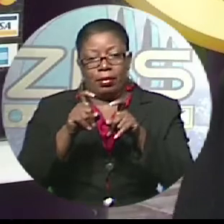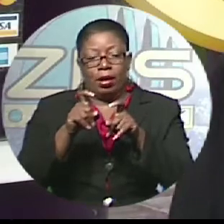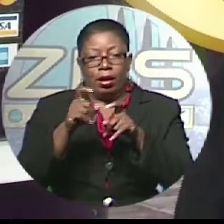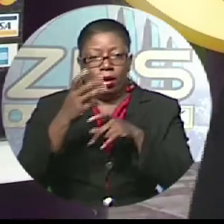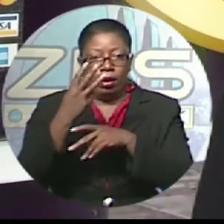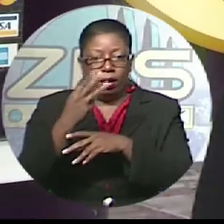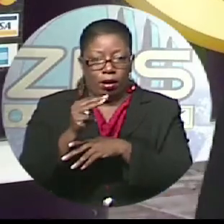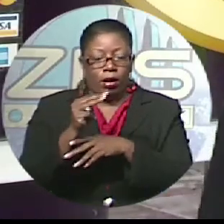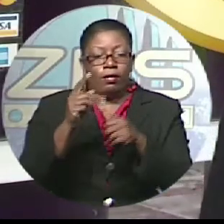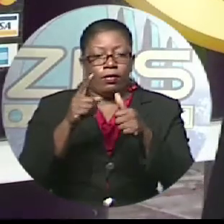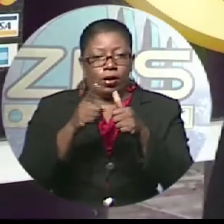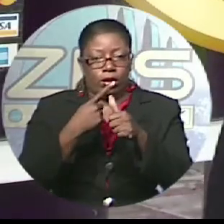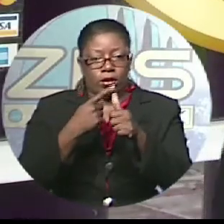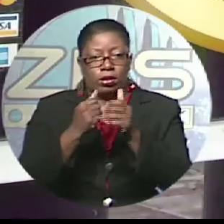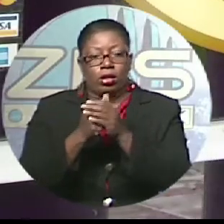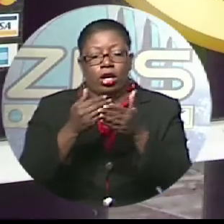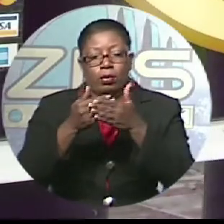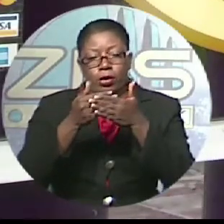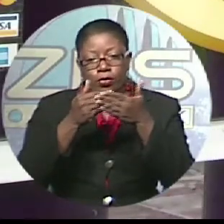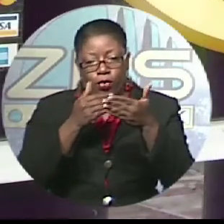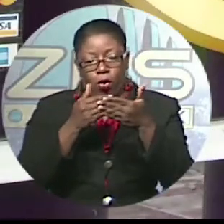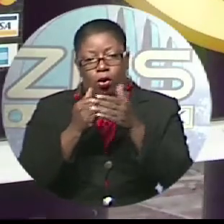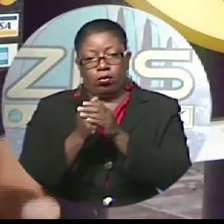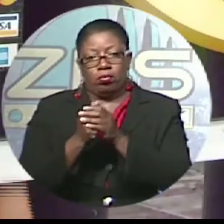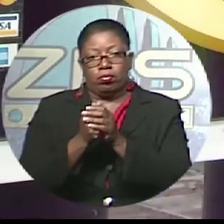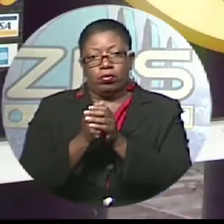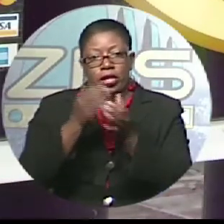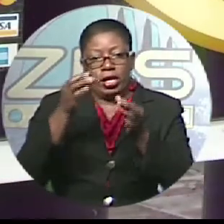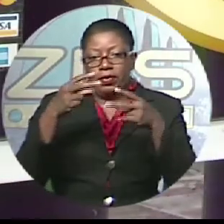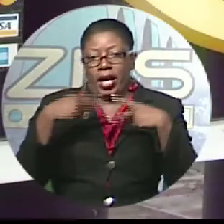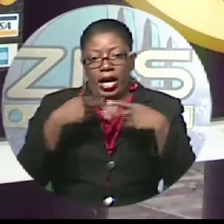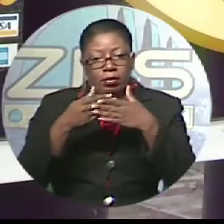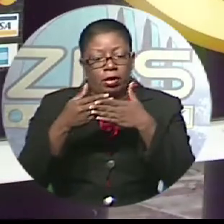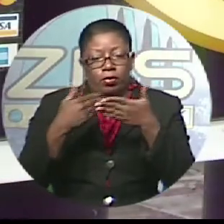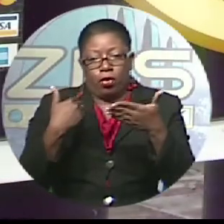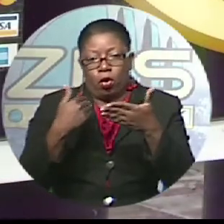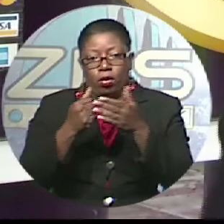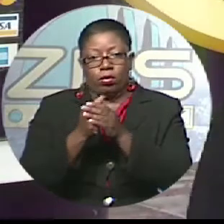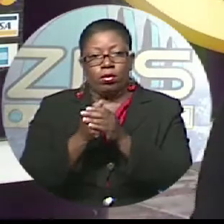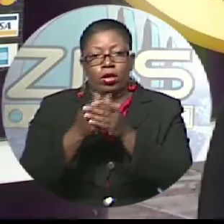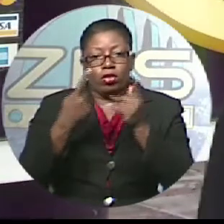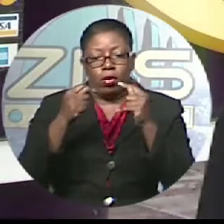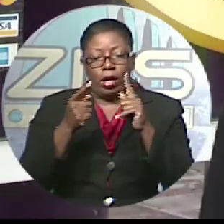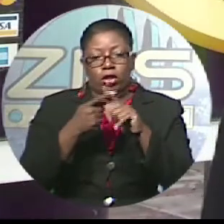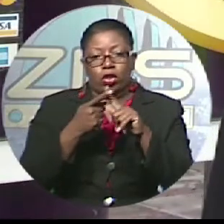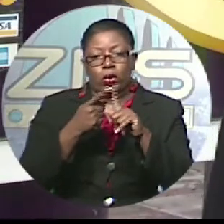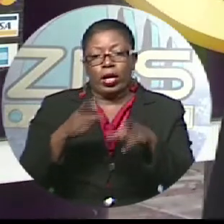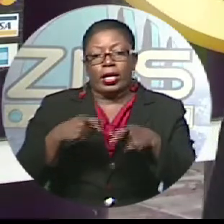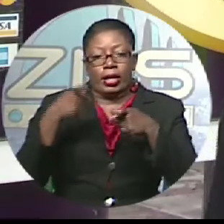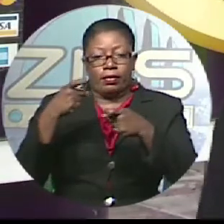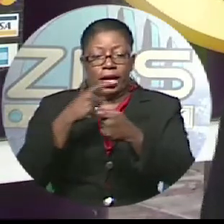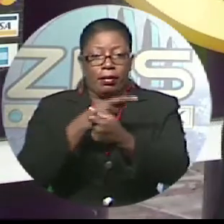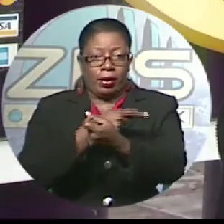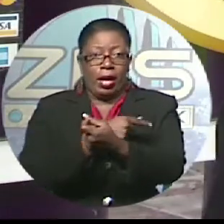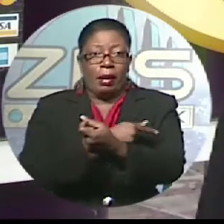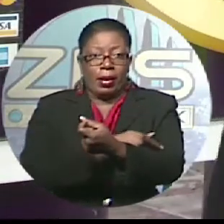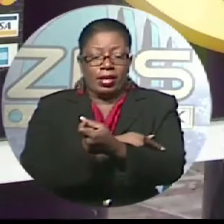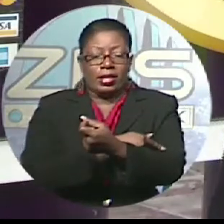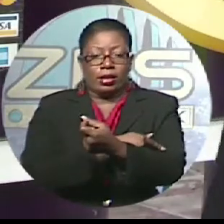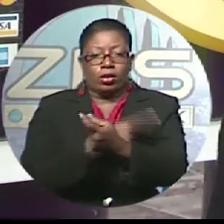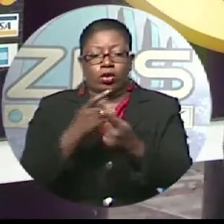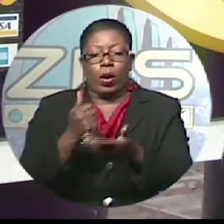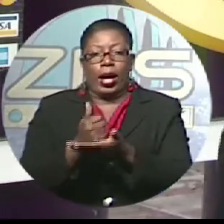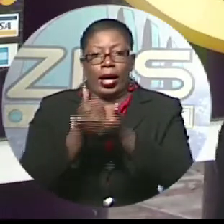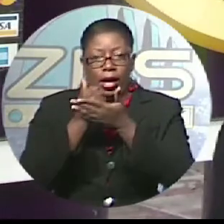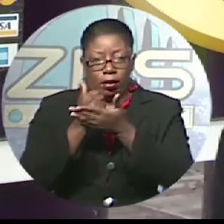that we treat them even before, if they've been exposed, we treat them with prophylaxis to protect them from actually developing disease. But it is something we have